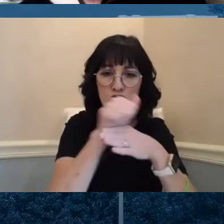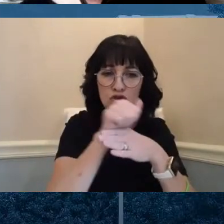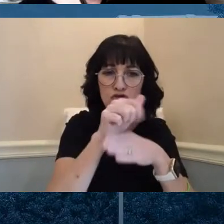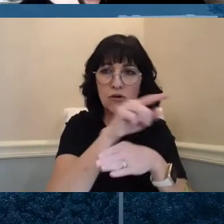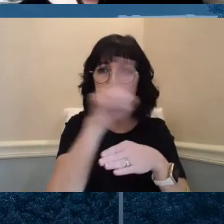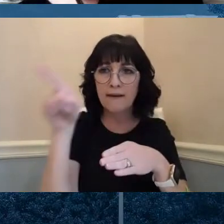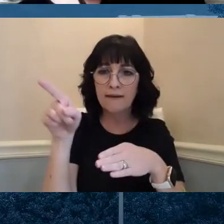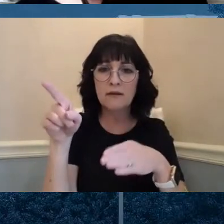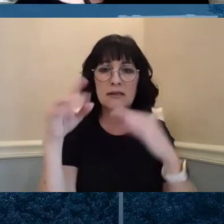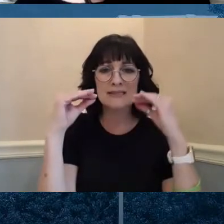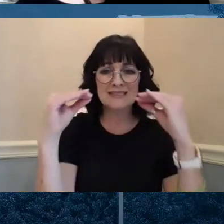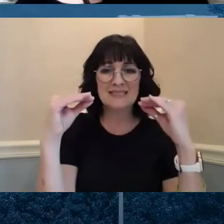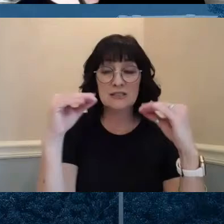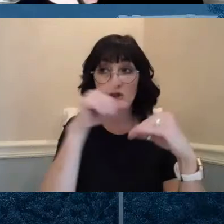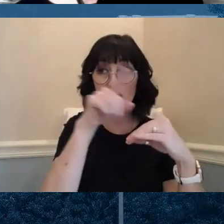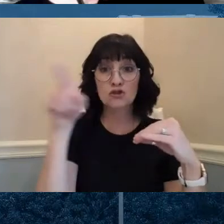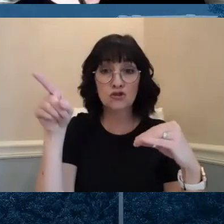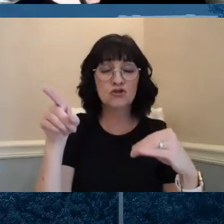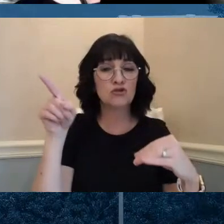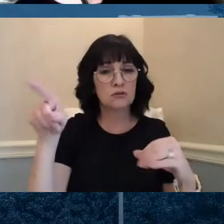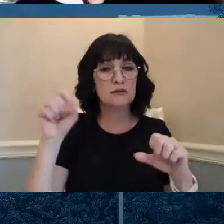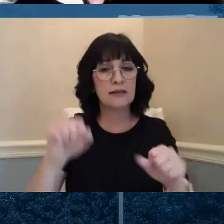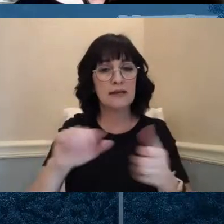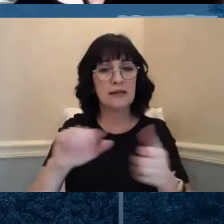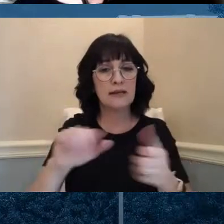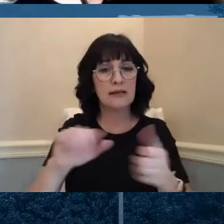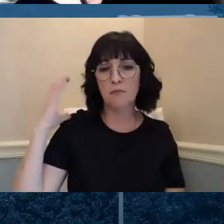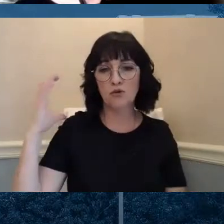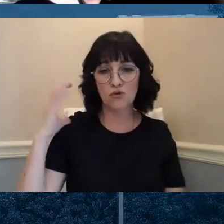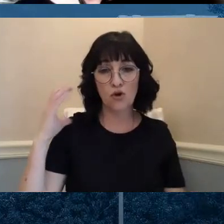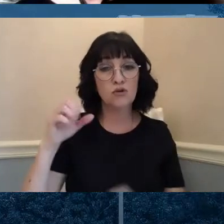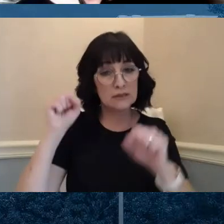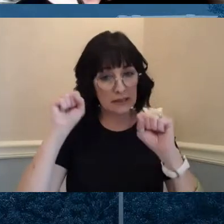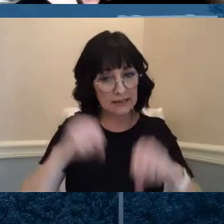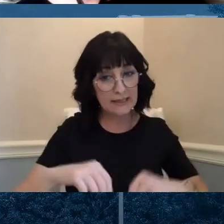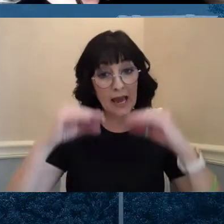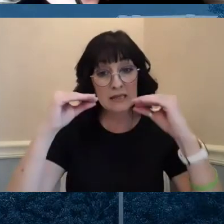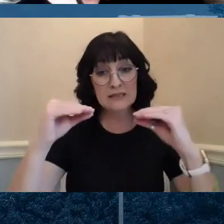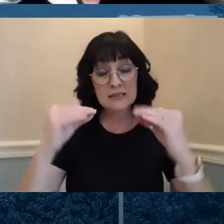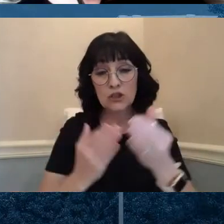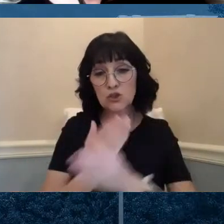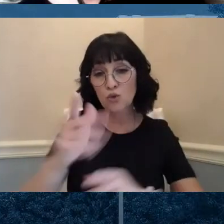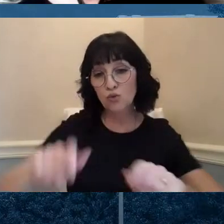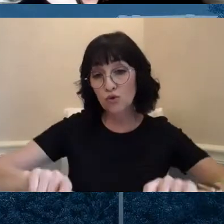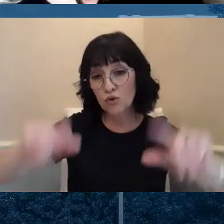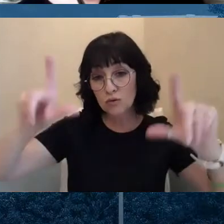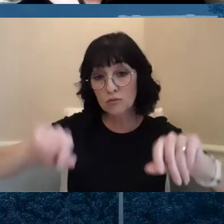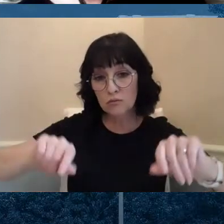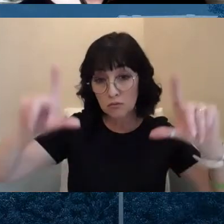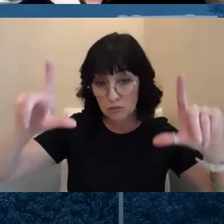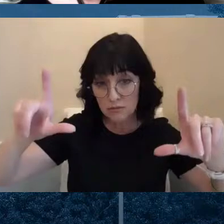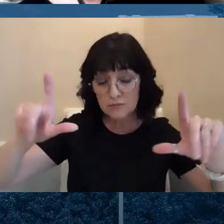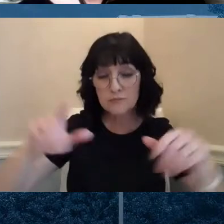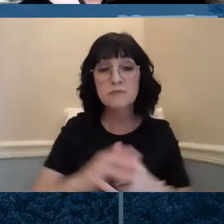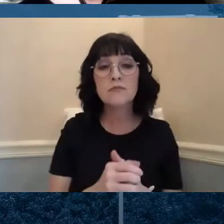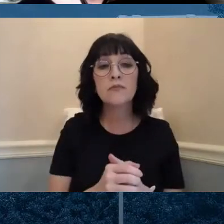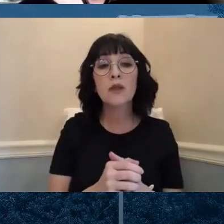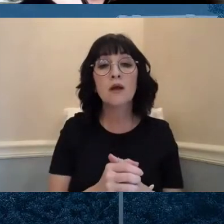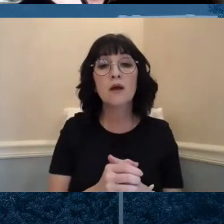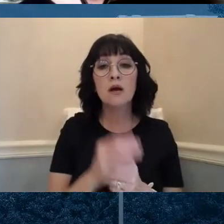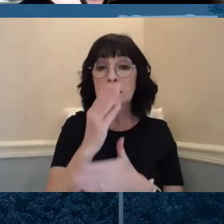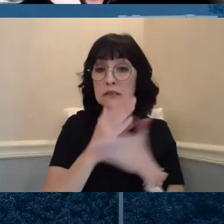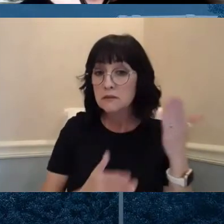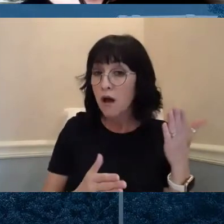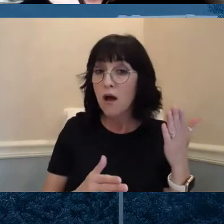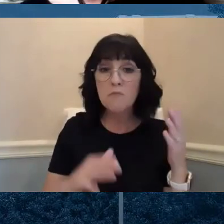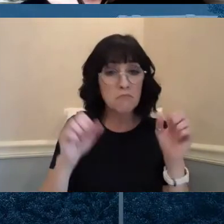go through these experiences. And this could be done virtually. It could also be used in our classrooms because many of our local